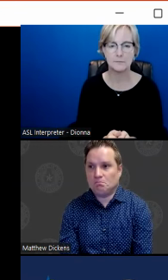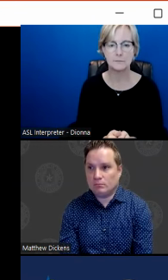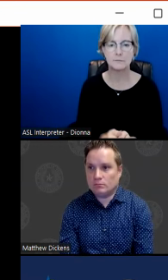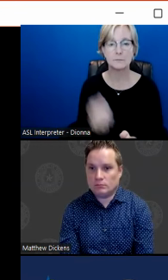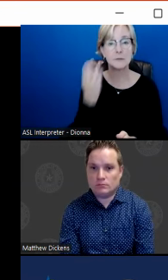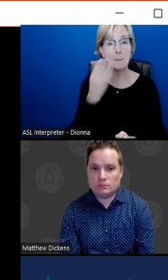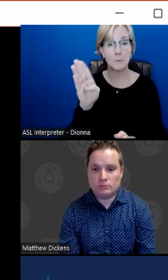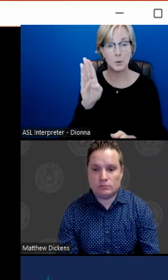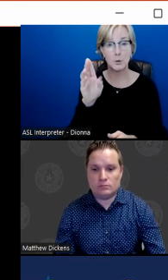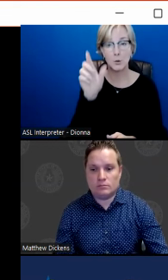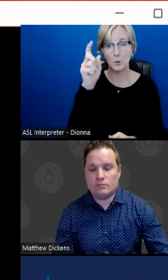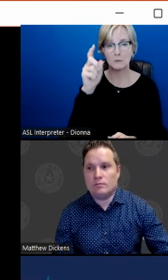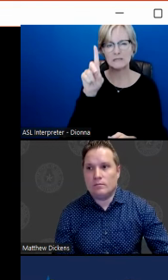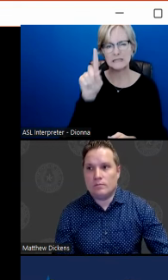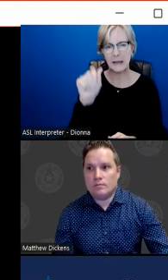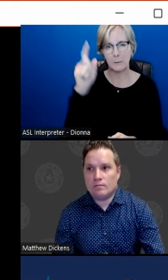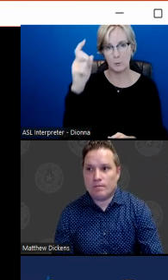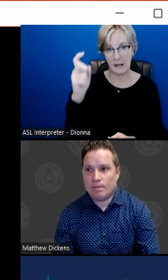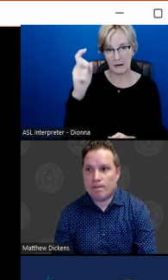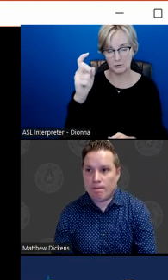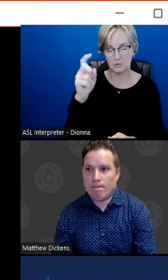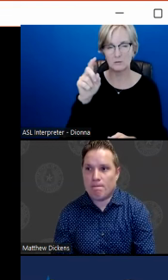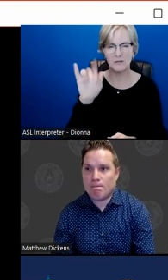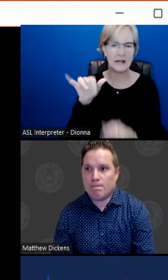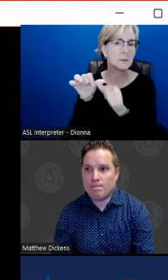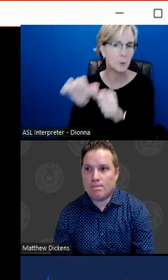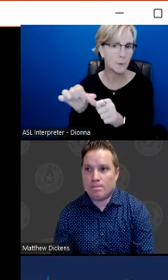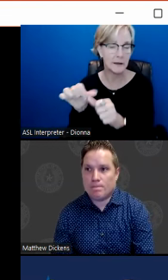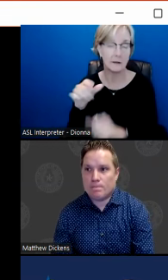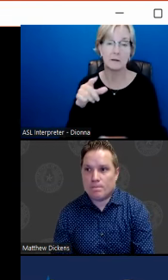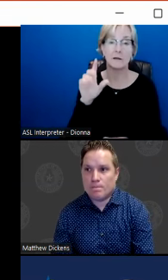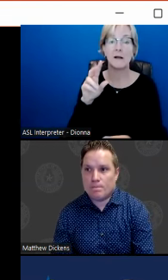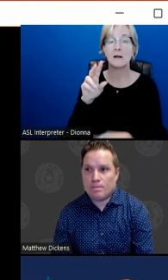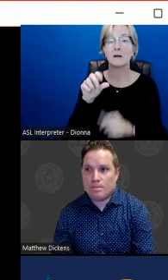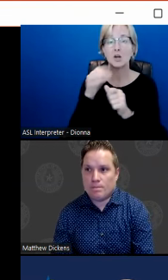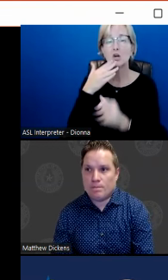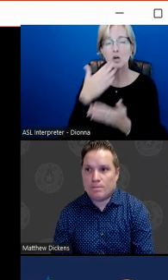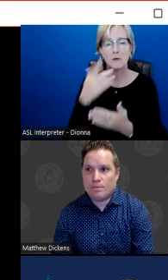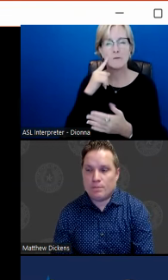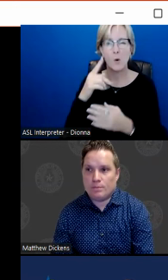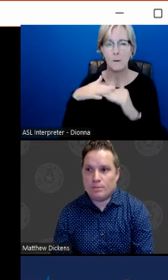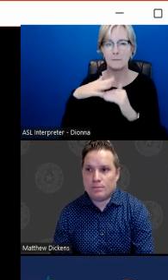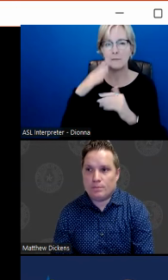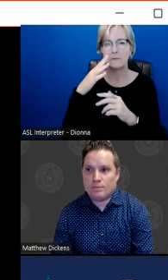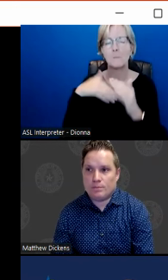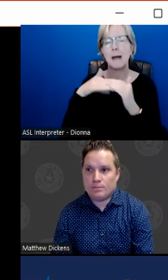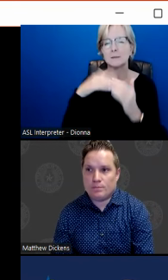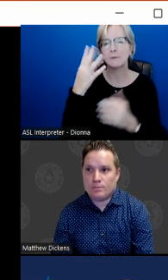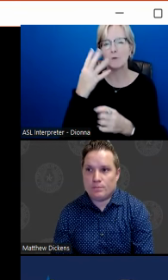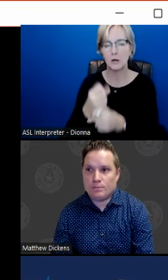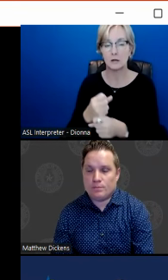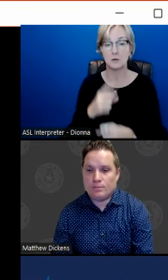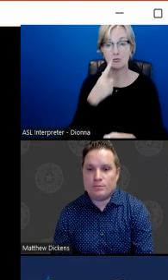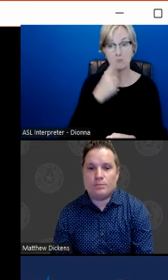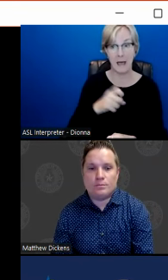Blue disabled placards, which are the permanent ones, are valid for a maximum of 4 years. Red disabled